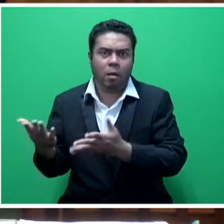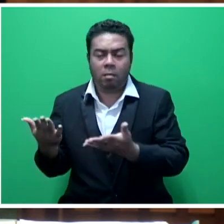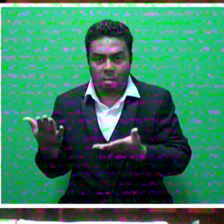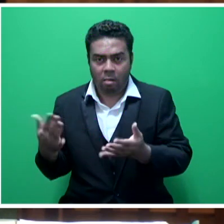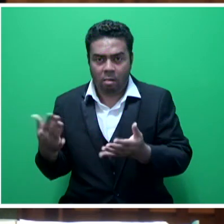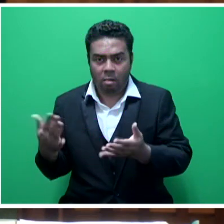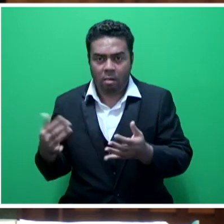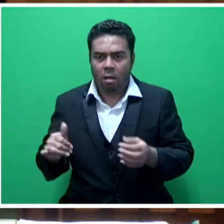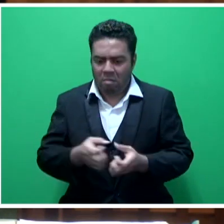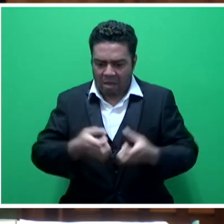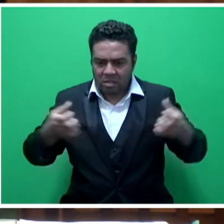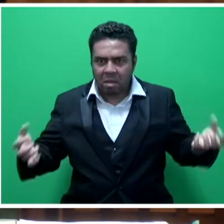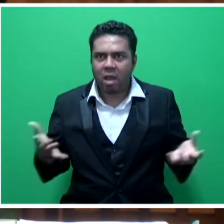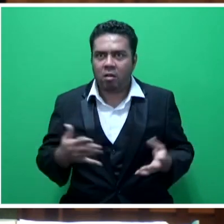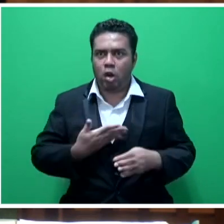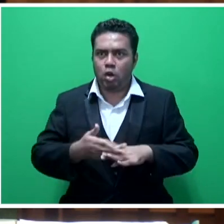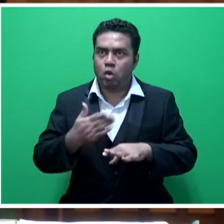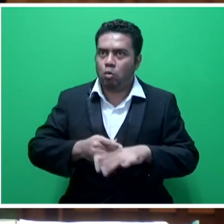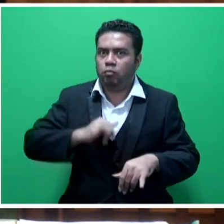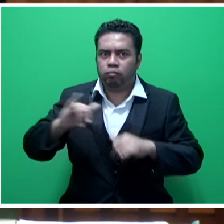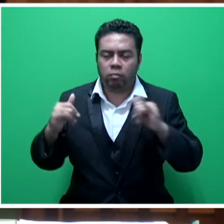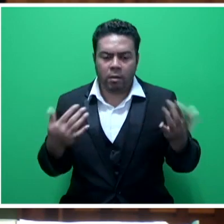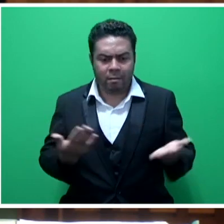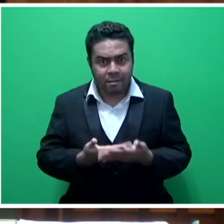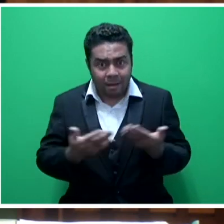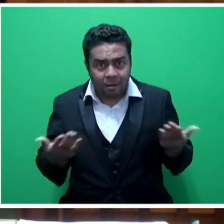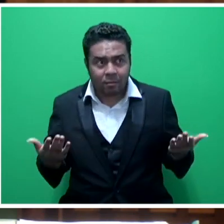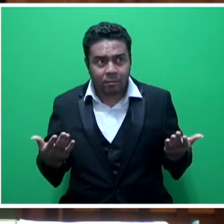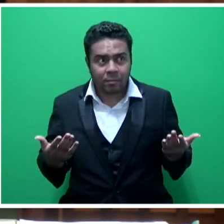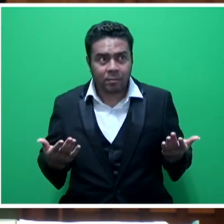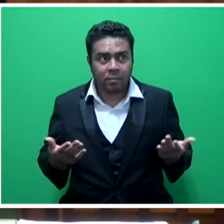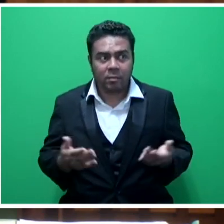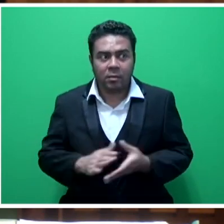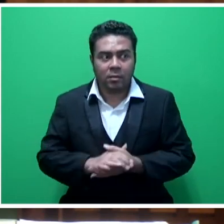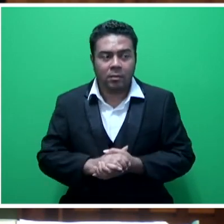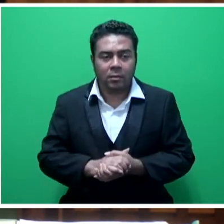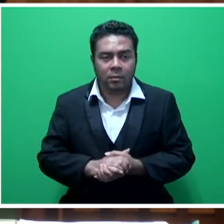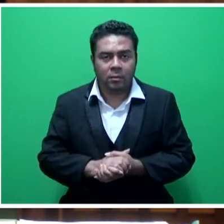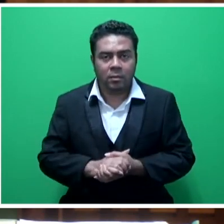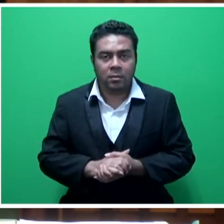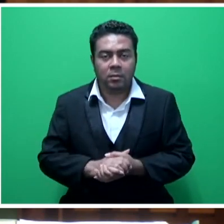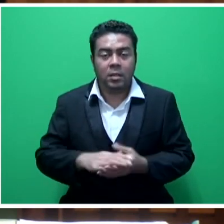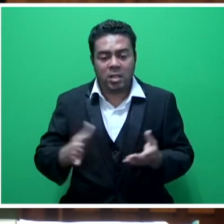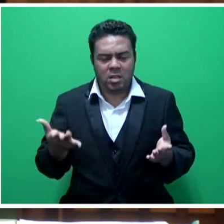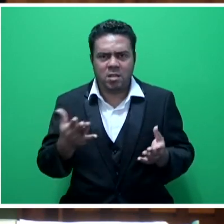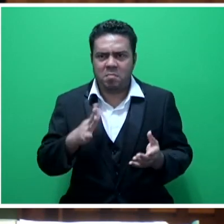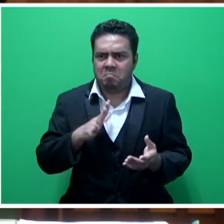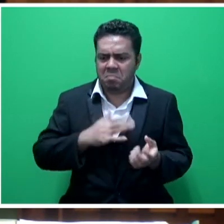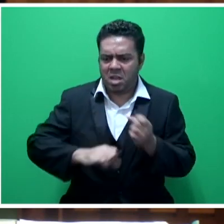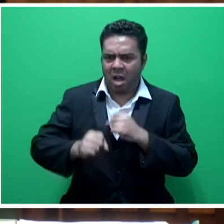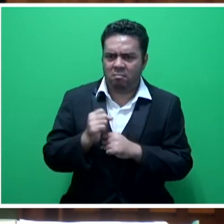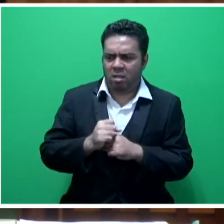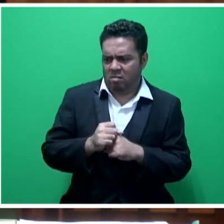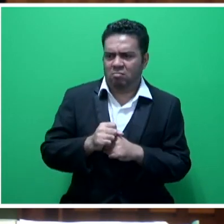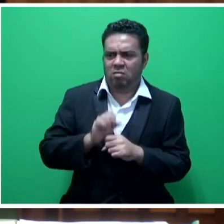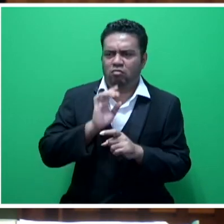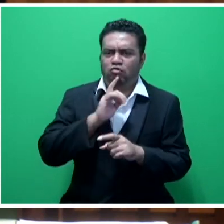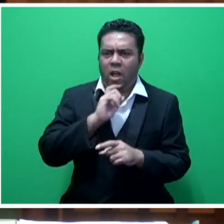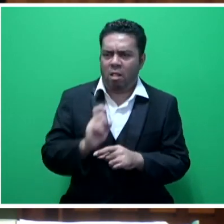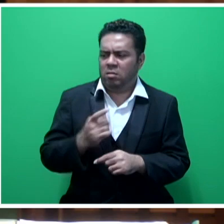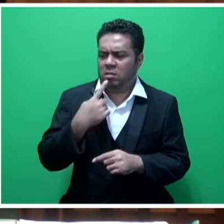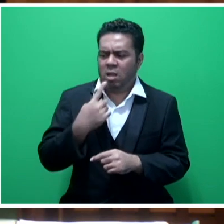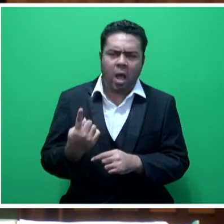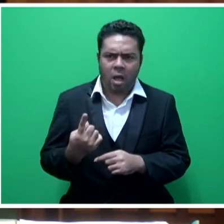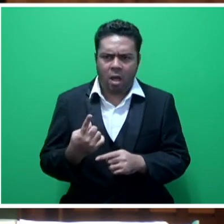that objective, he could have never, which he never himself would have implemented, he may be bitter about that. But there's no excuse to